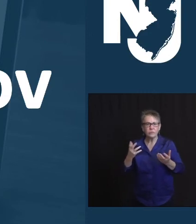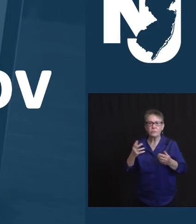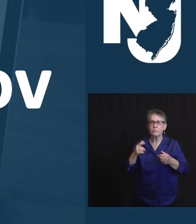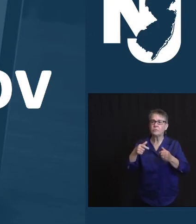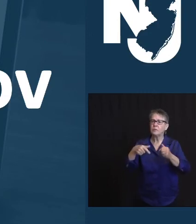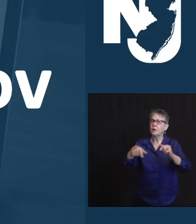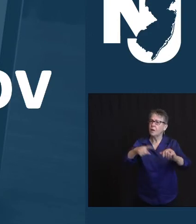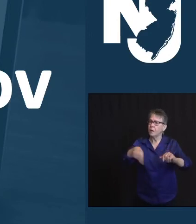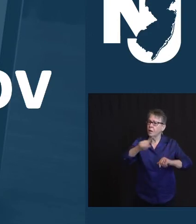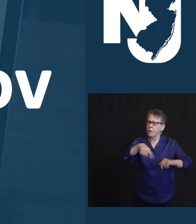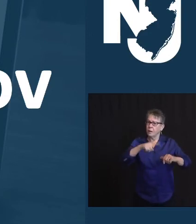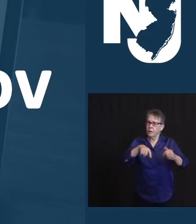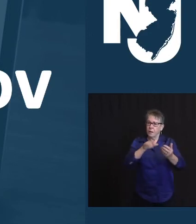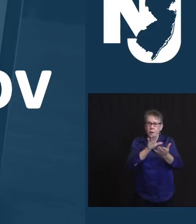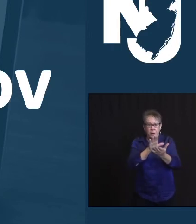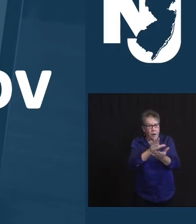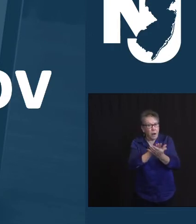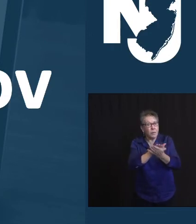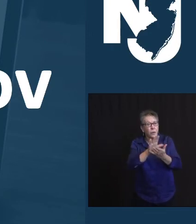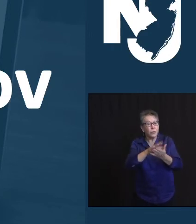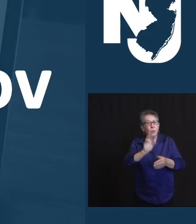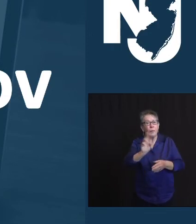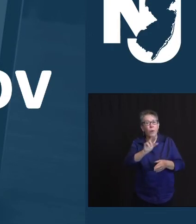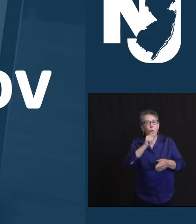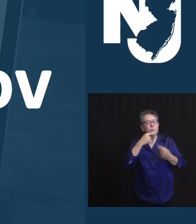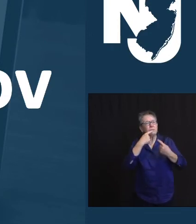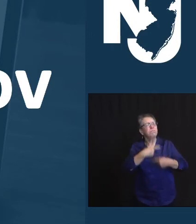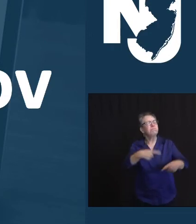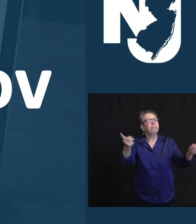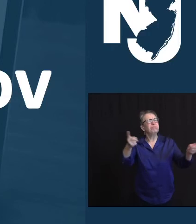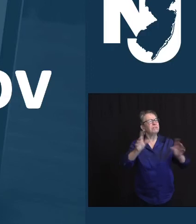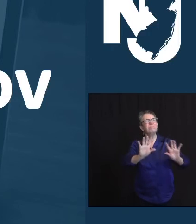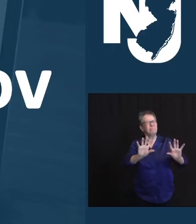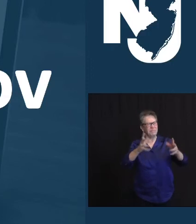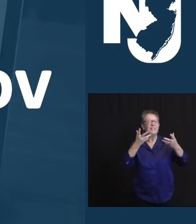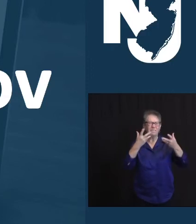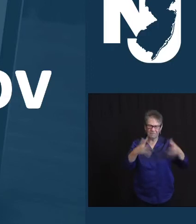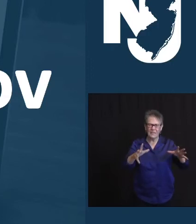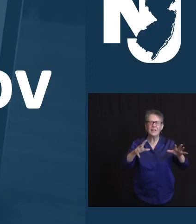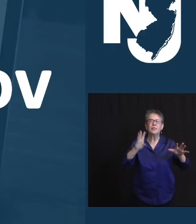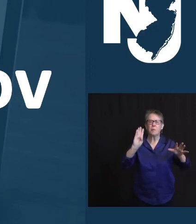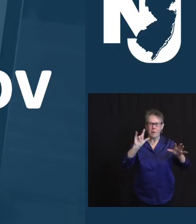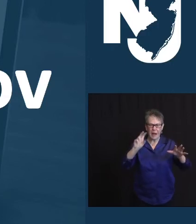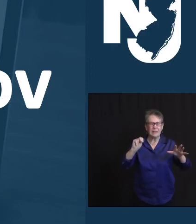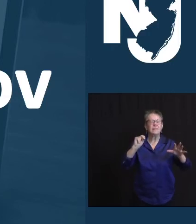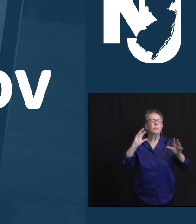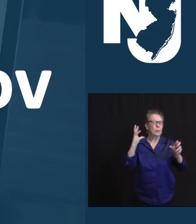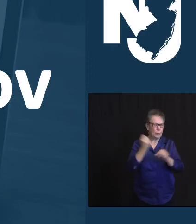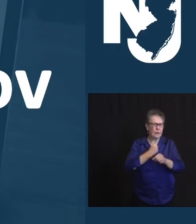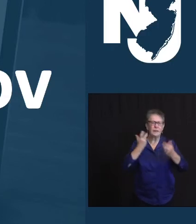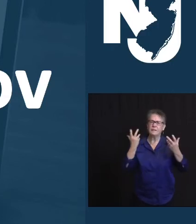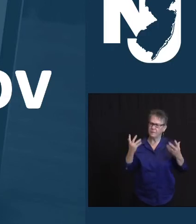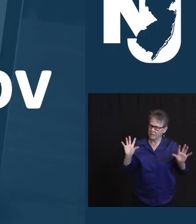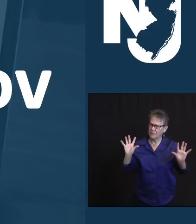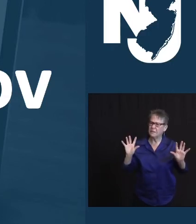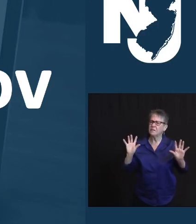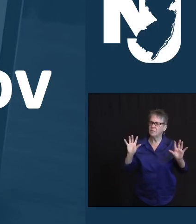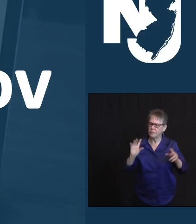right, and I would put up two stellar examples: one of my predecessors, Governor Christie Todd Whitman, and